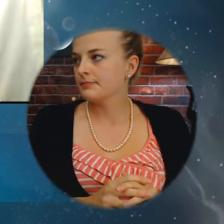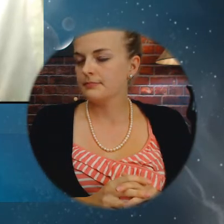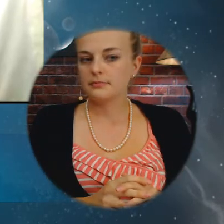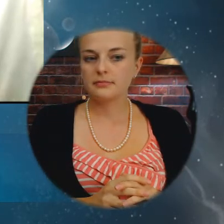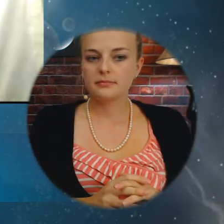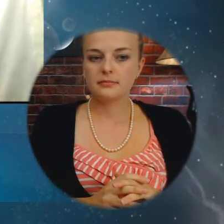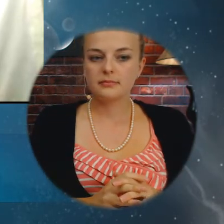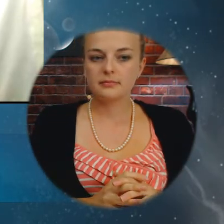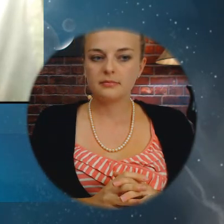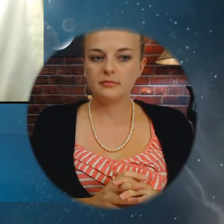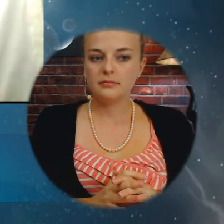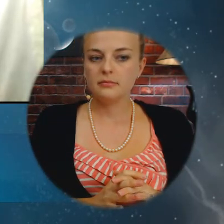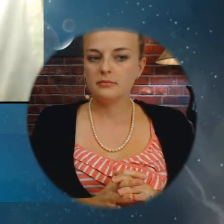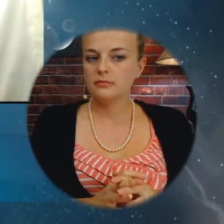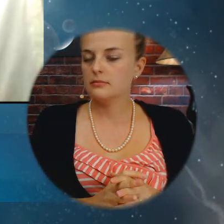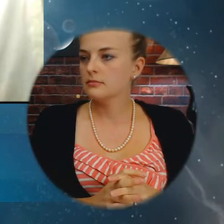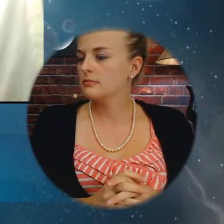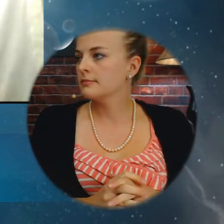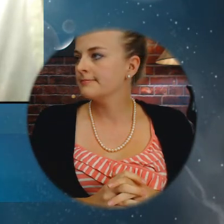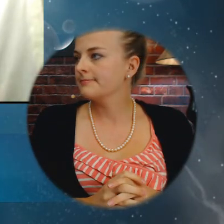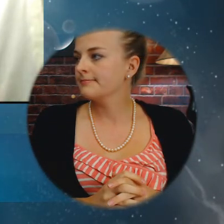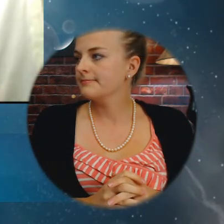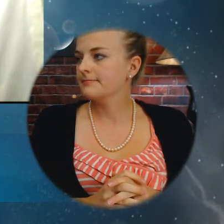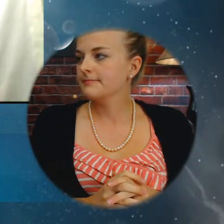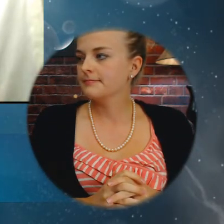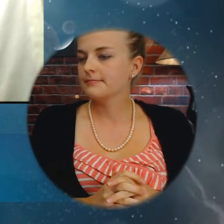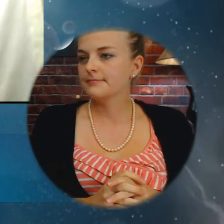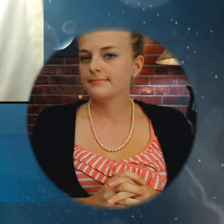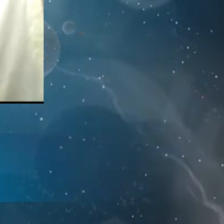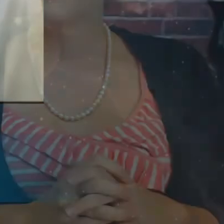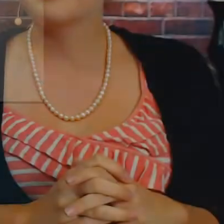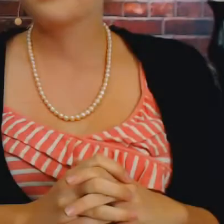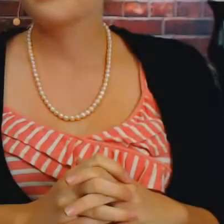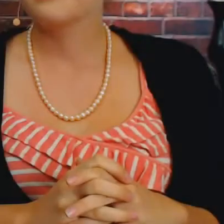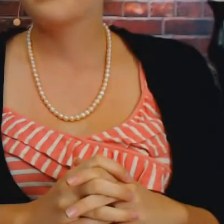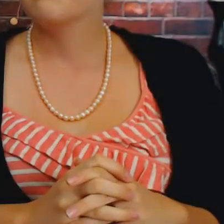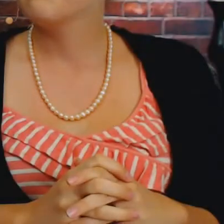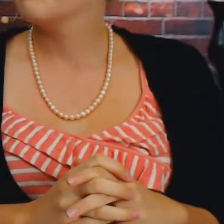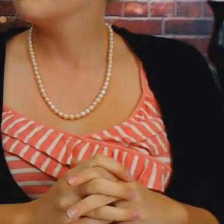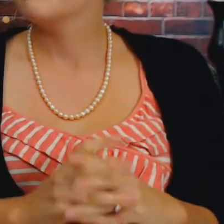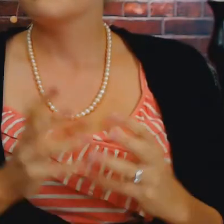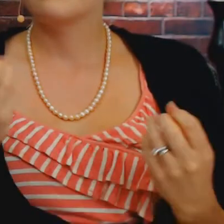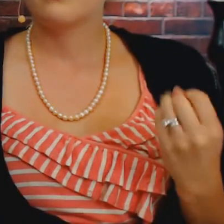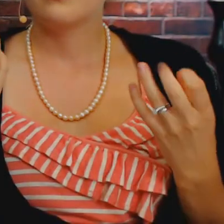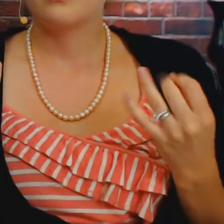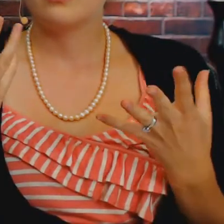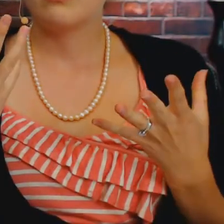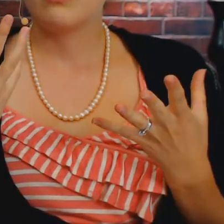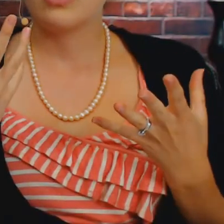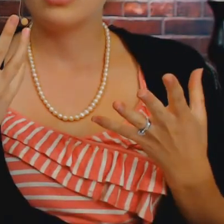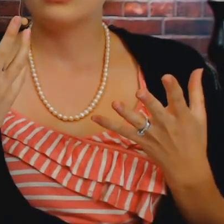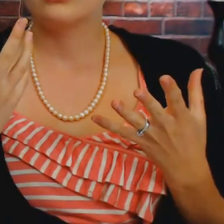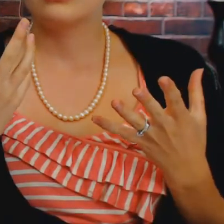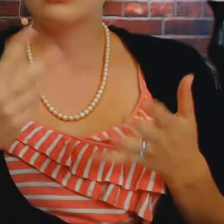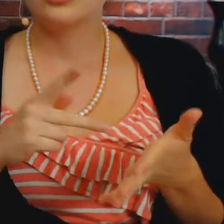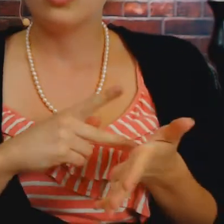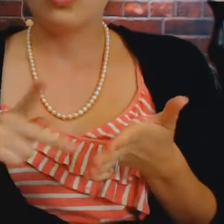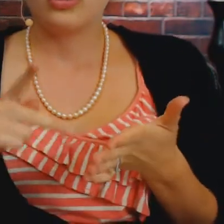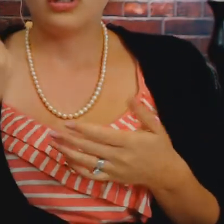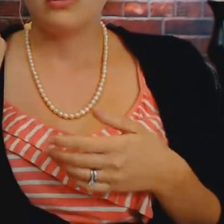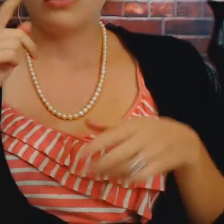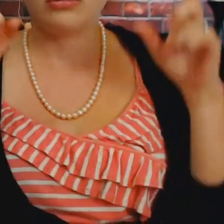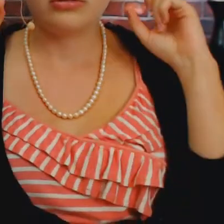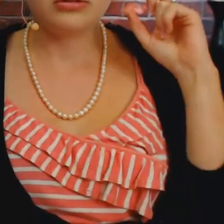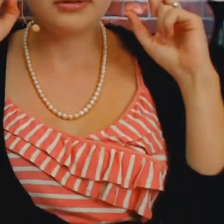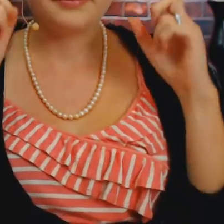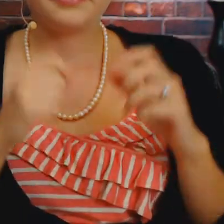Hilary, we talked about the price of these devices. You know, are they available through OHIP or anything like that,